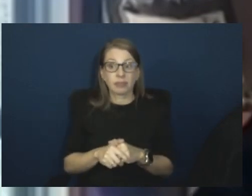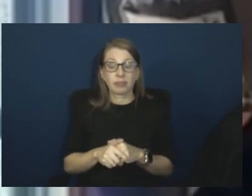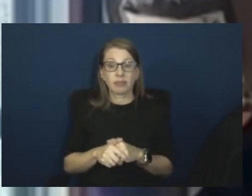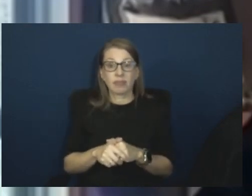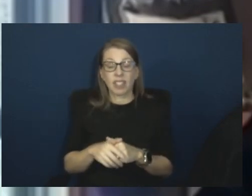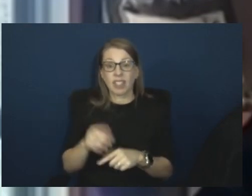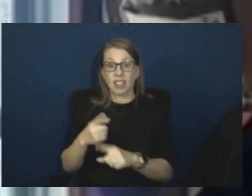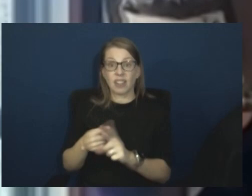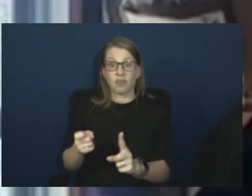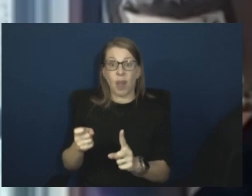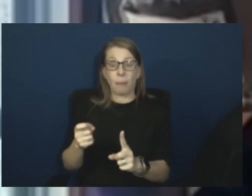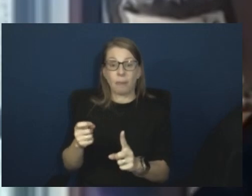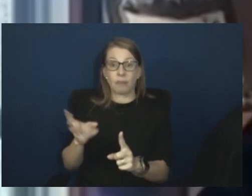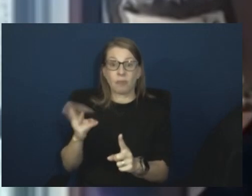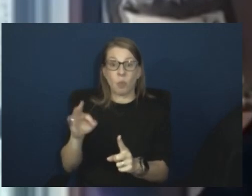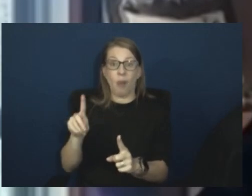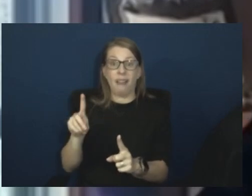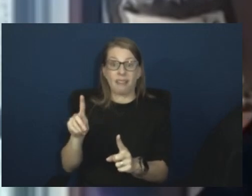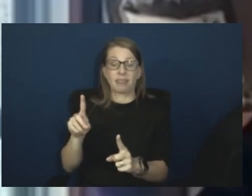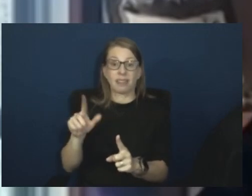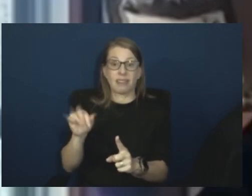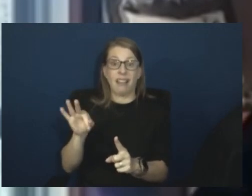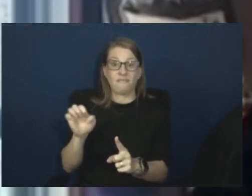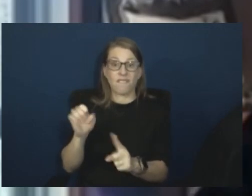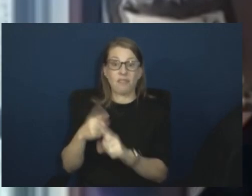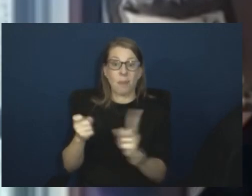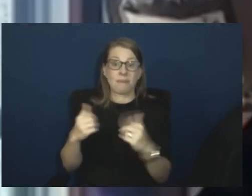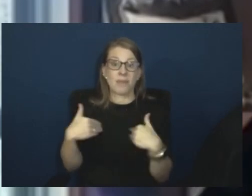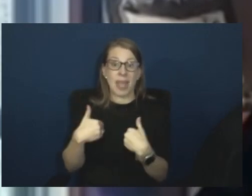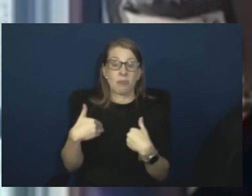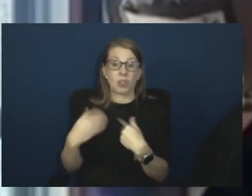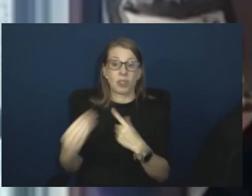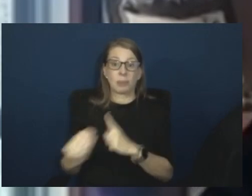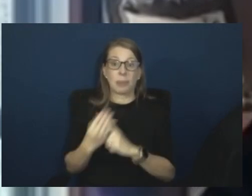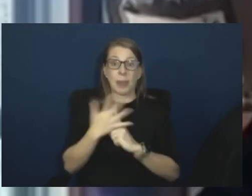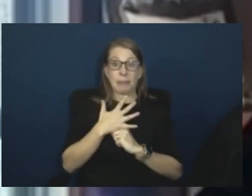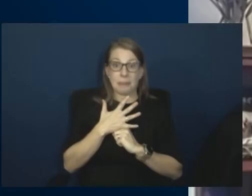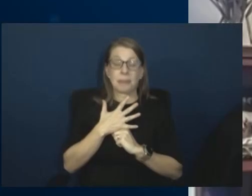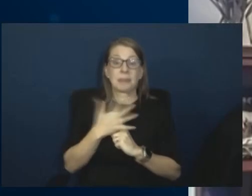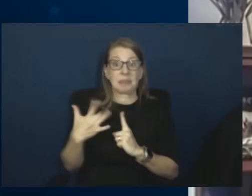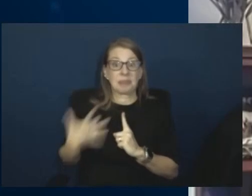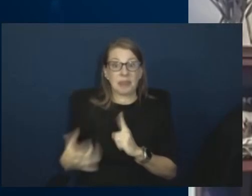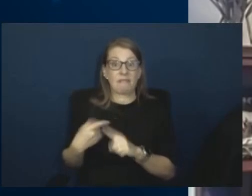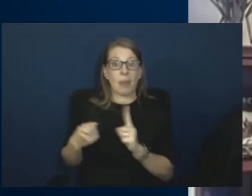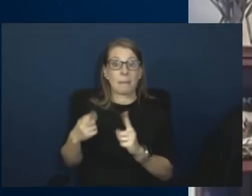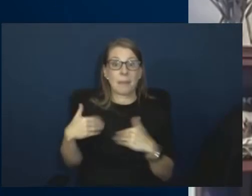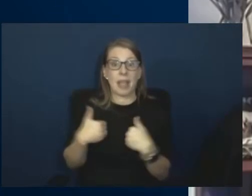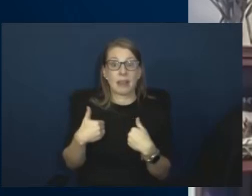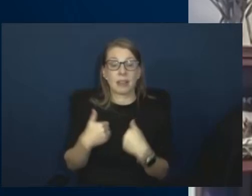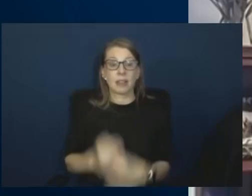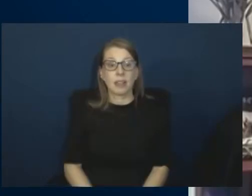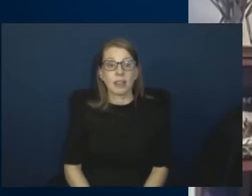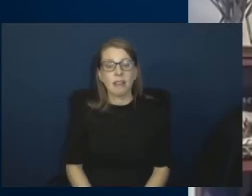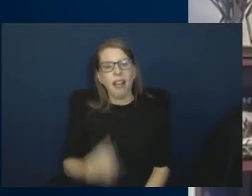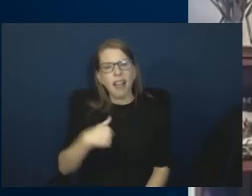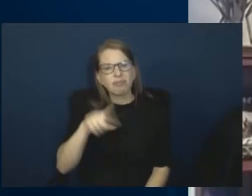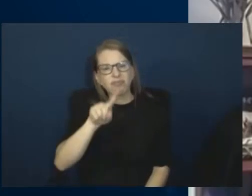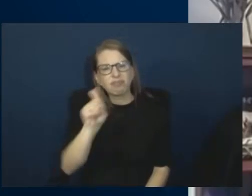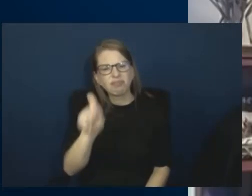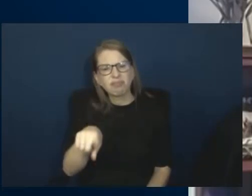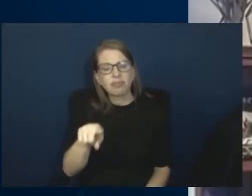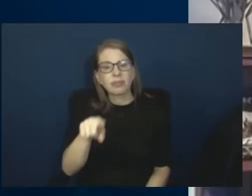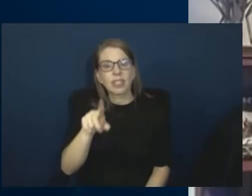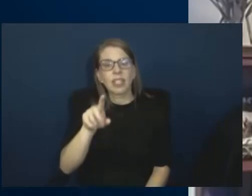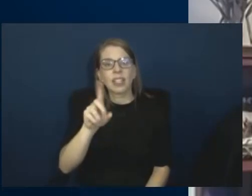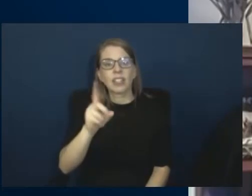from wildlife, from animals. That's commonly where they come from. I was going to ask maybe Dr.